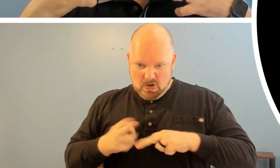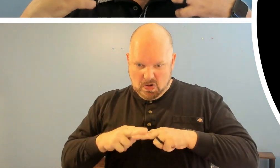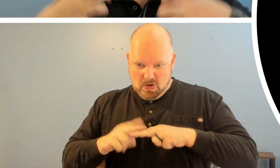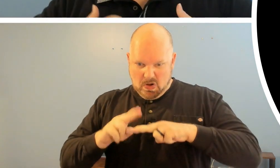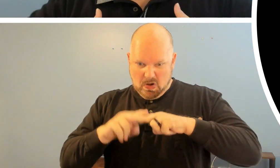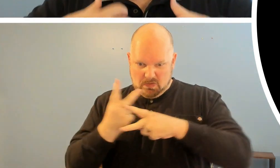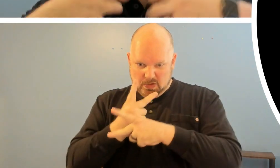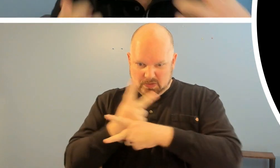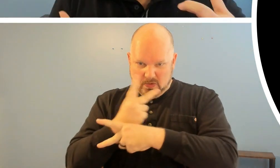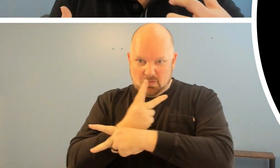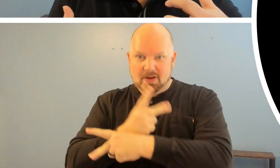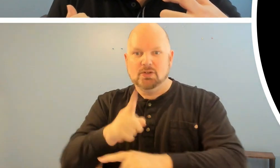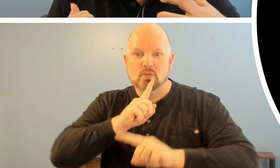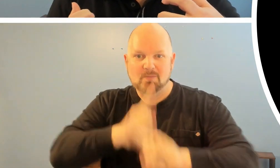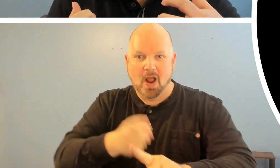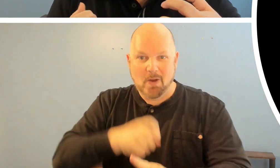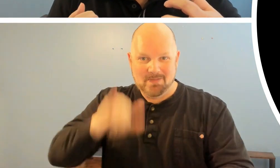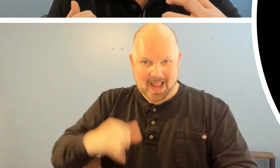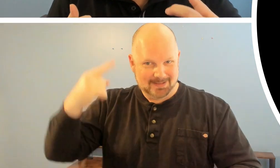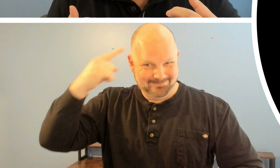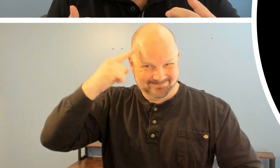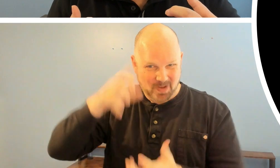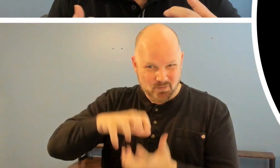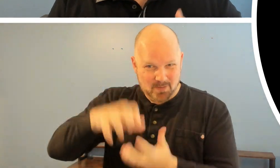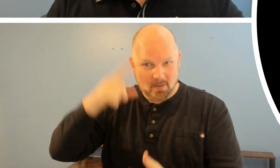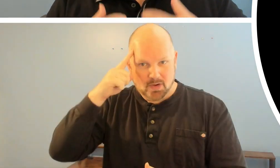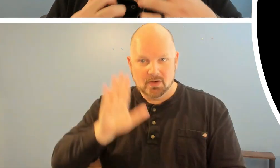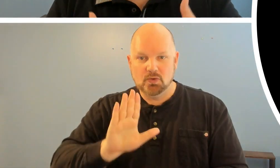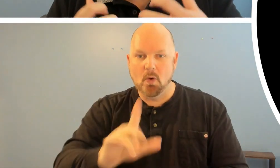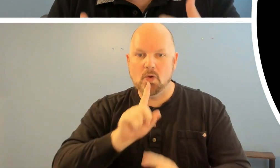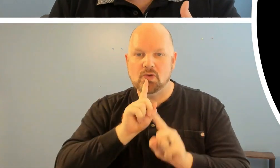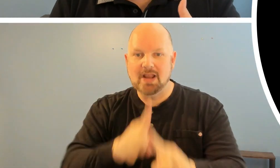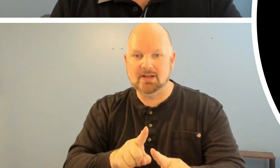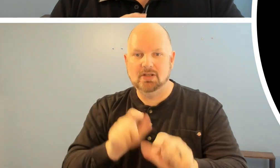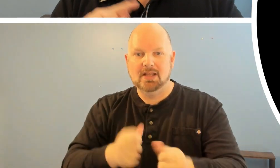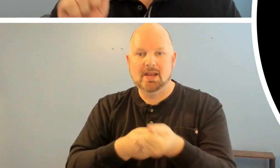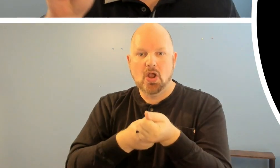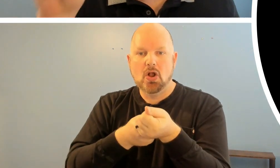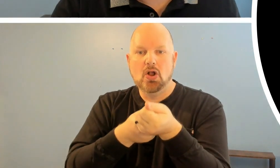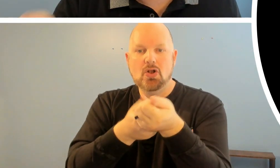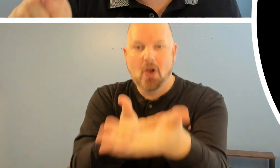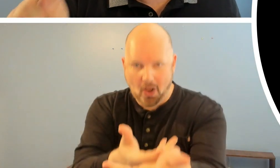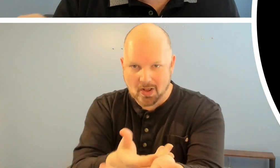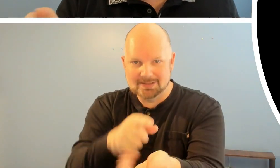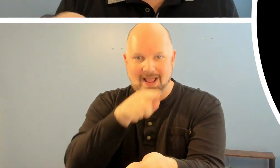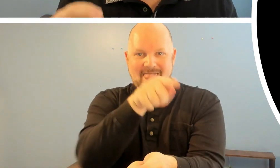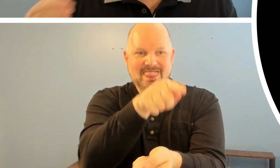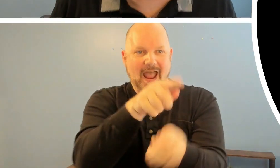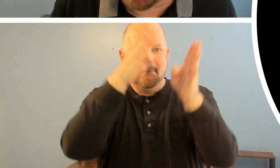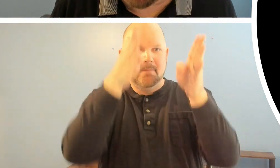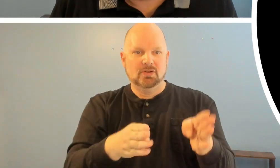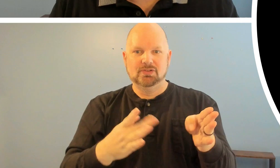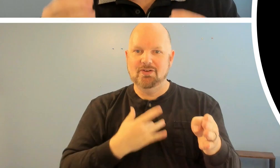bigger, right? And you're responding from that reptile brain, your reaction can cause the other person